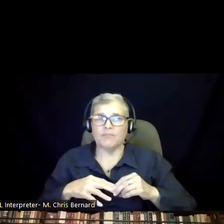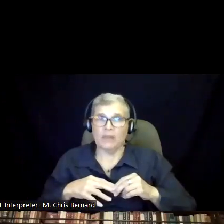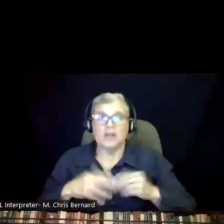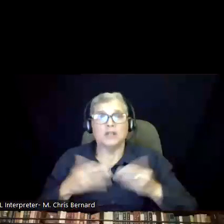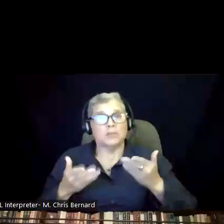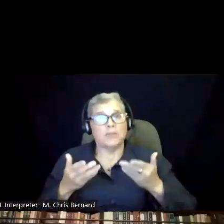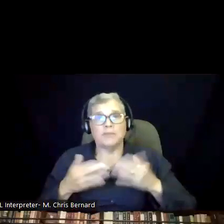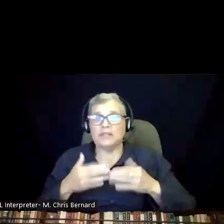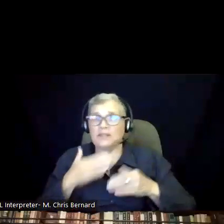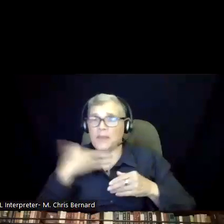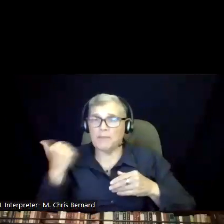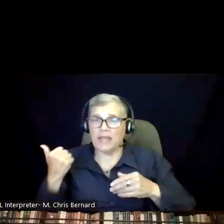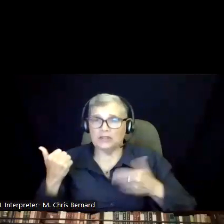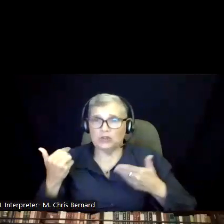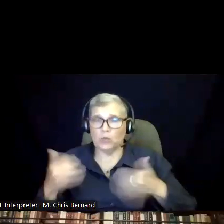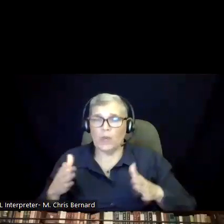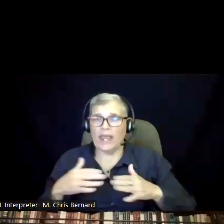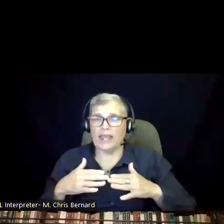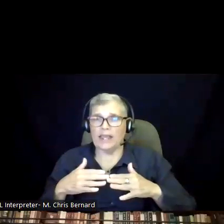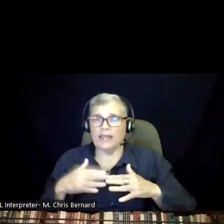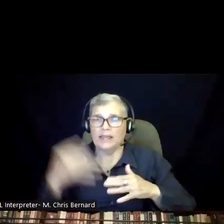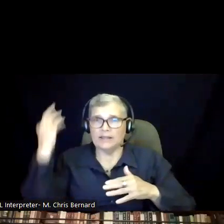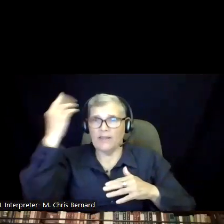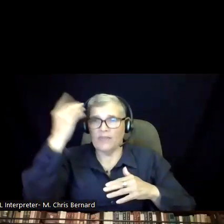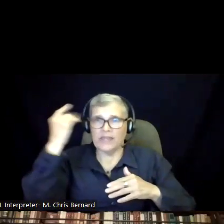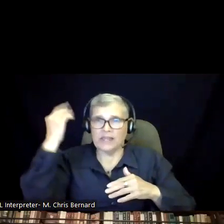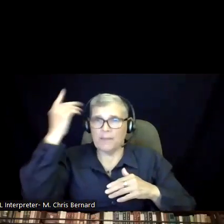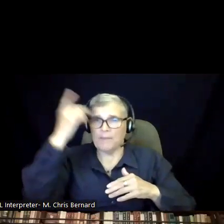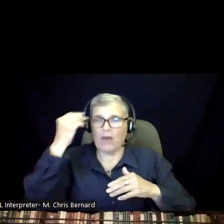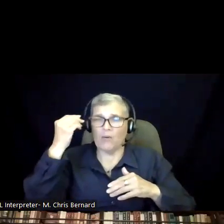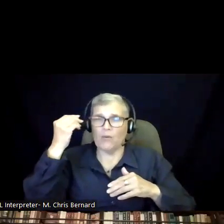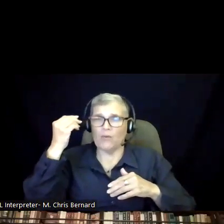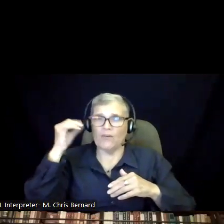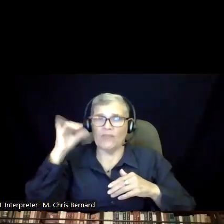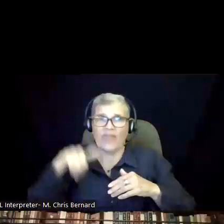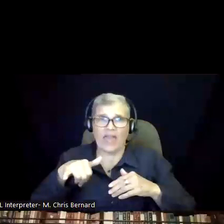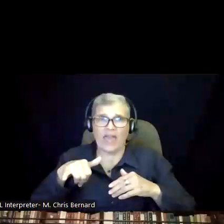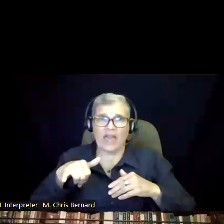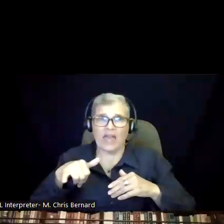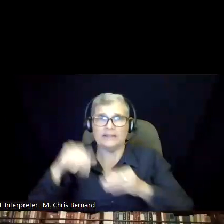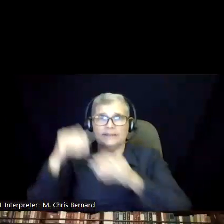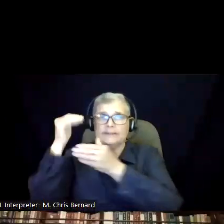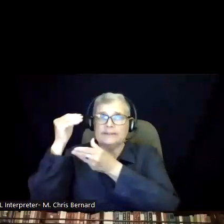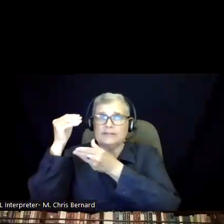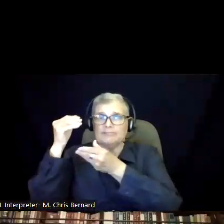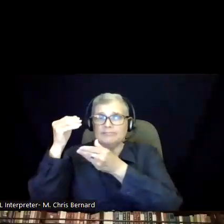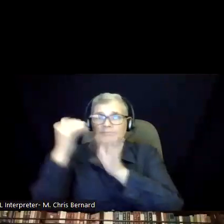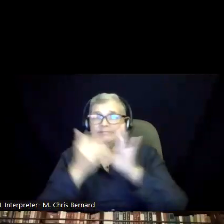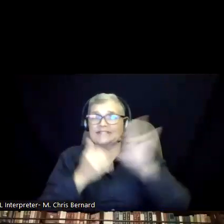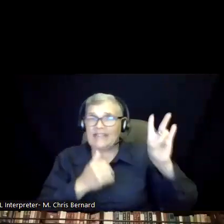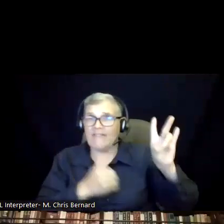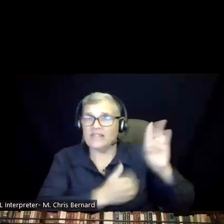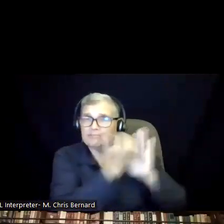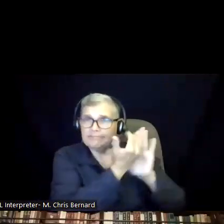the best way to think about that sort of hardline box is to think about